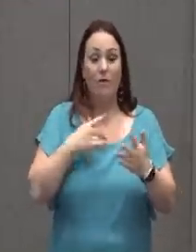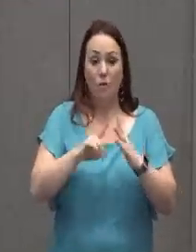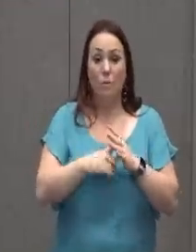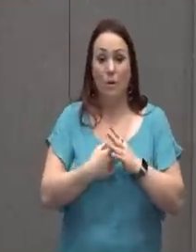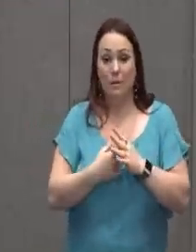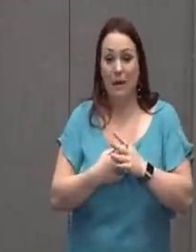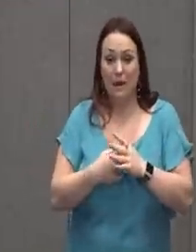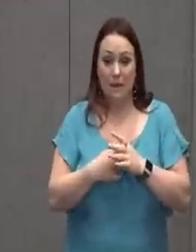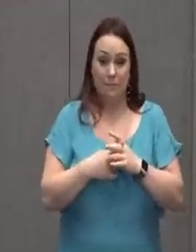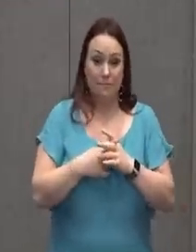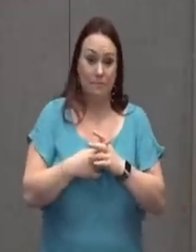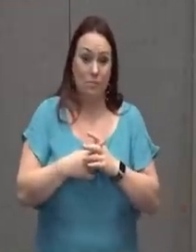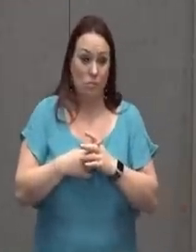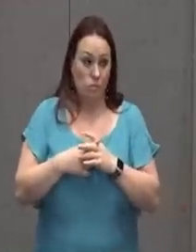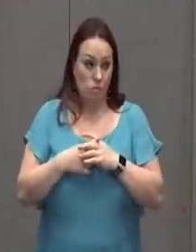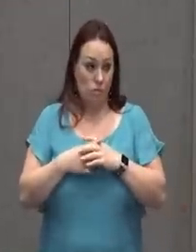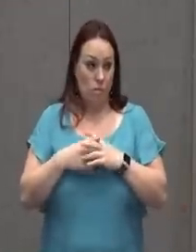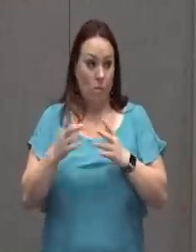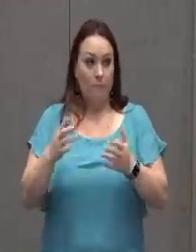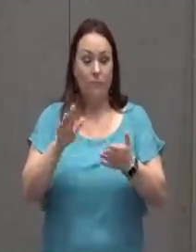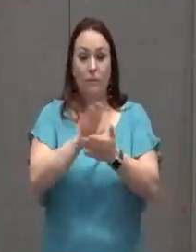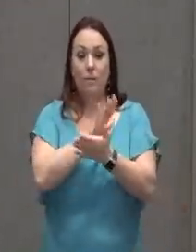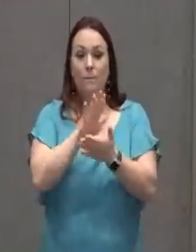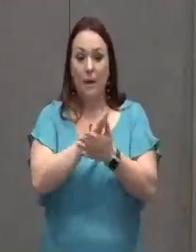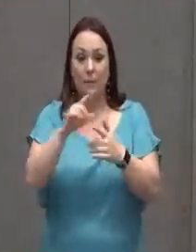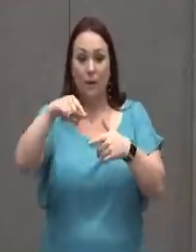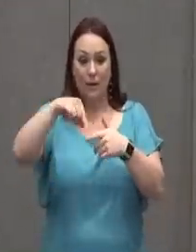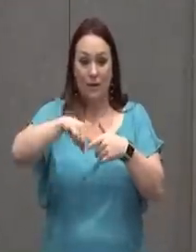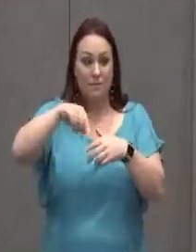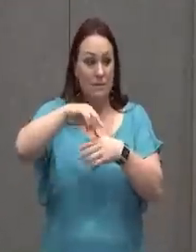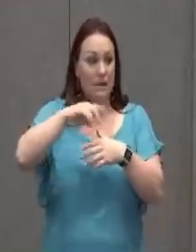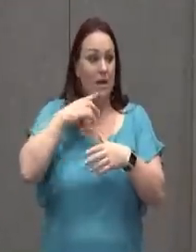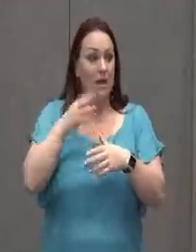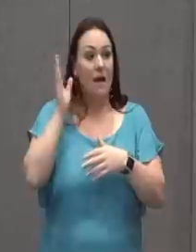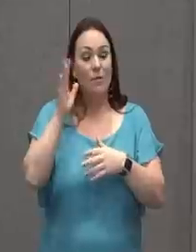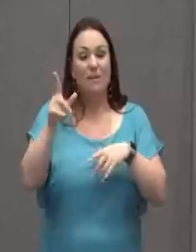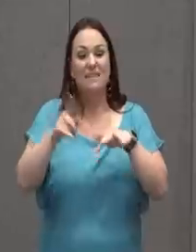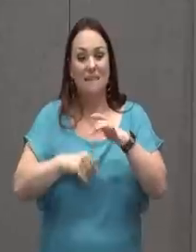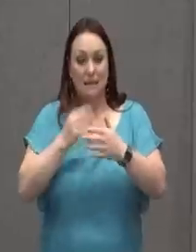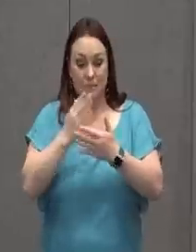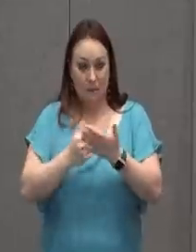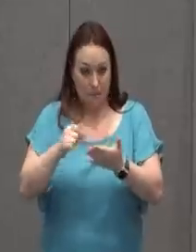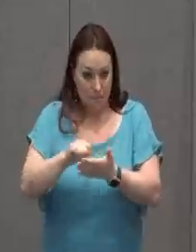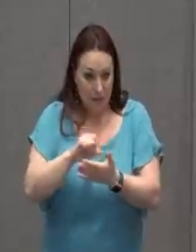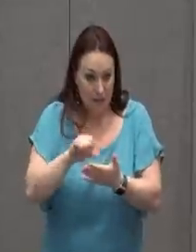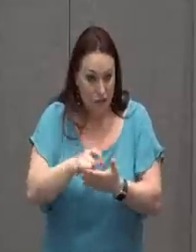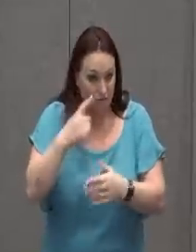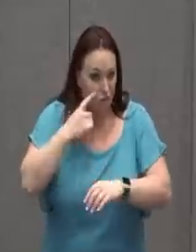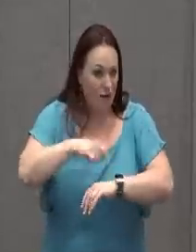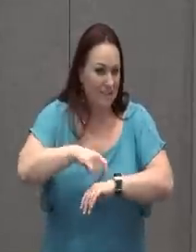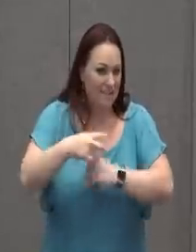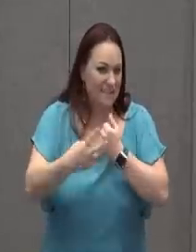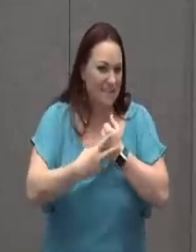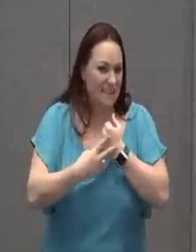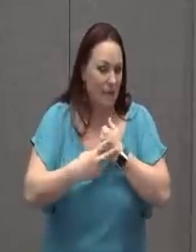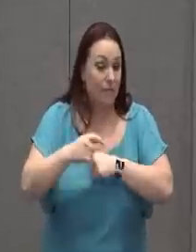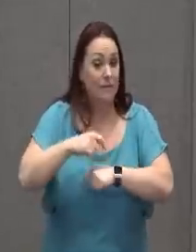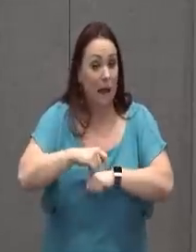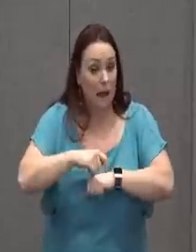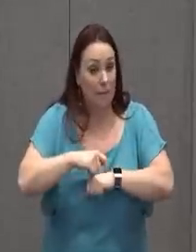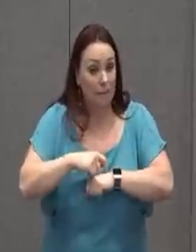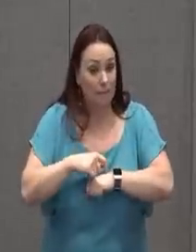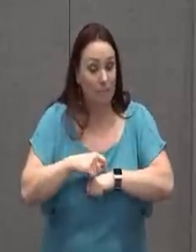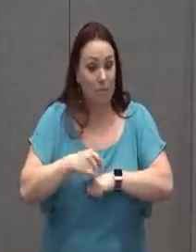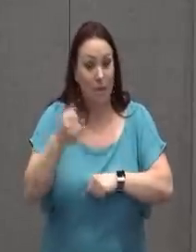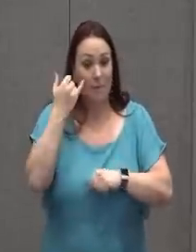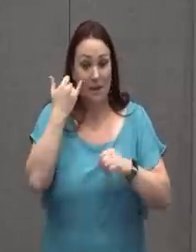I did put some paper clips on my book. I'm going to skip some pages just for time's sake. But if you